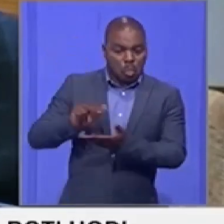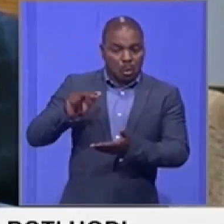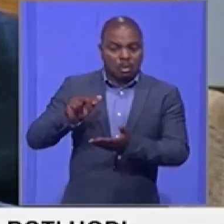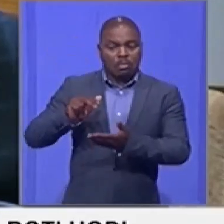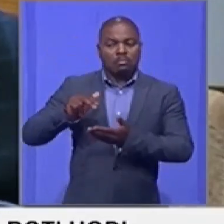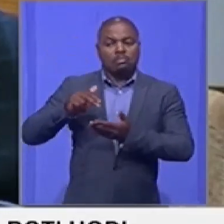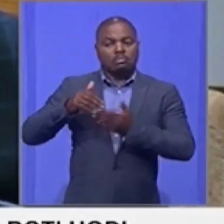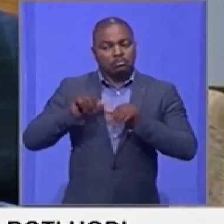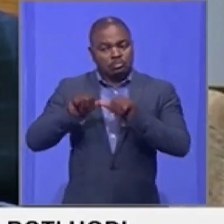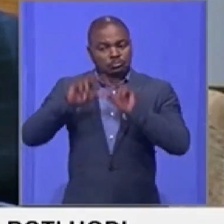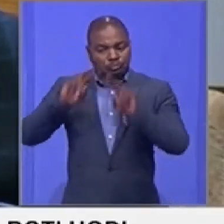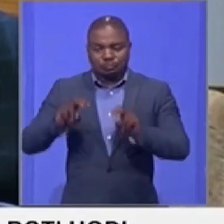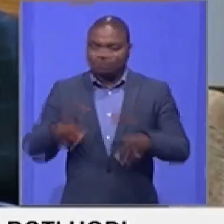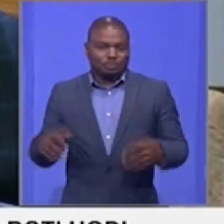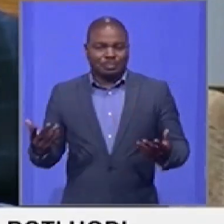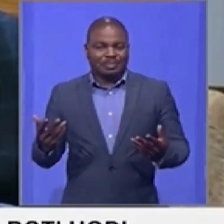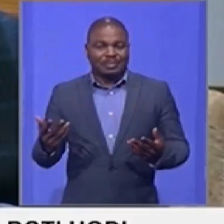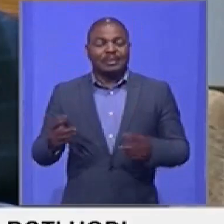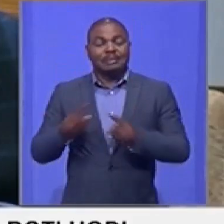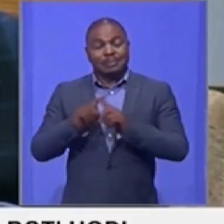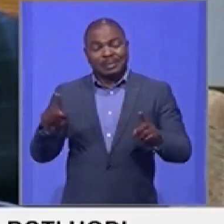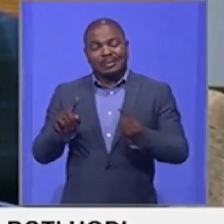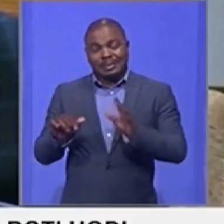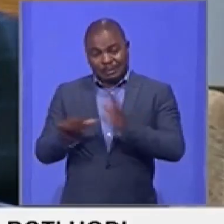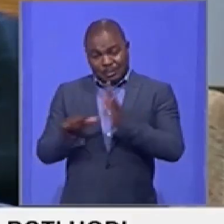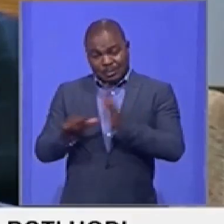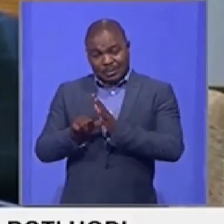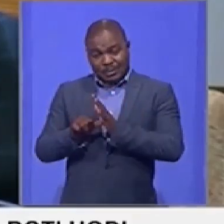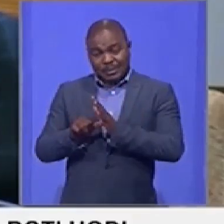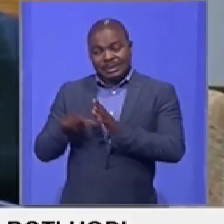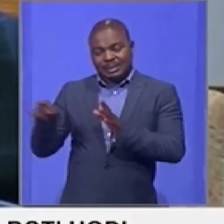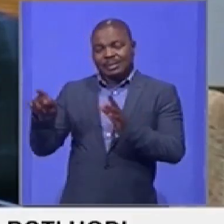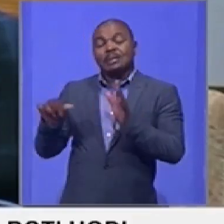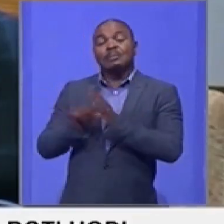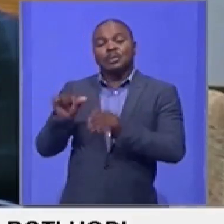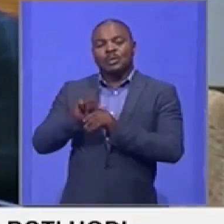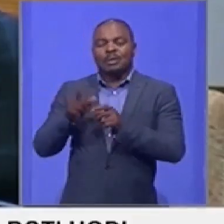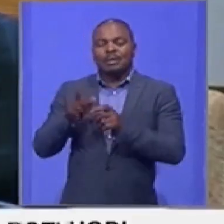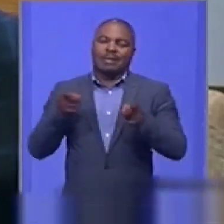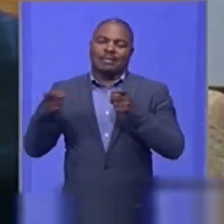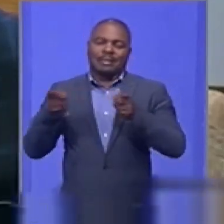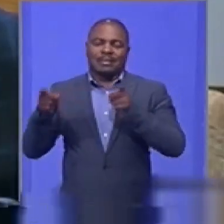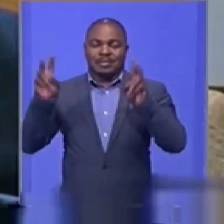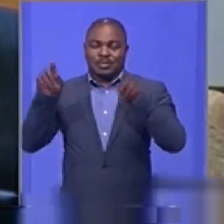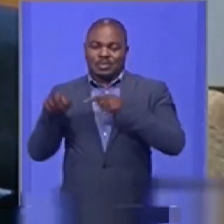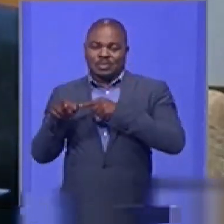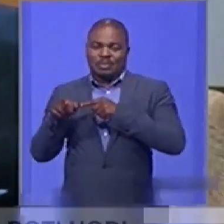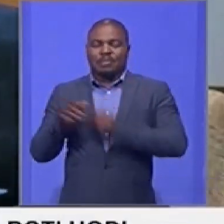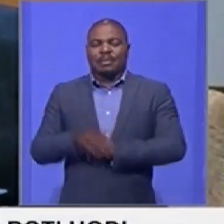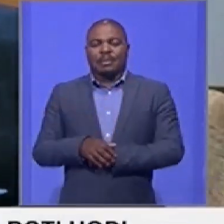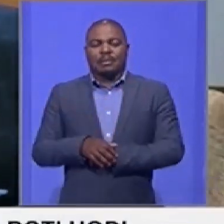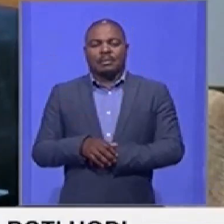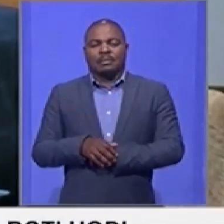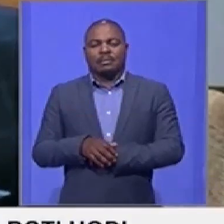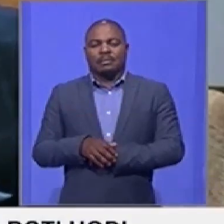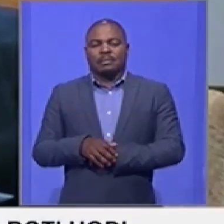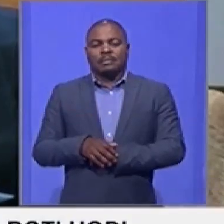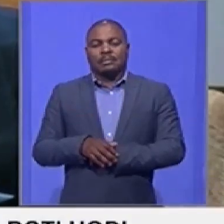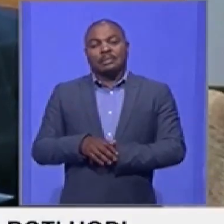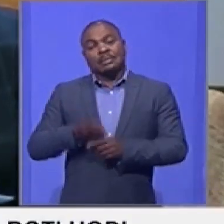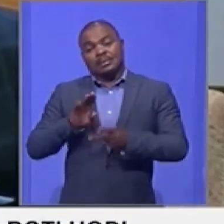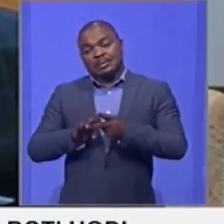the investigation. It's a very important governance issue and really points